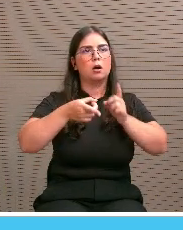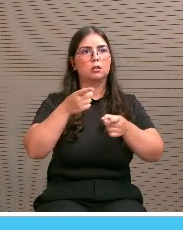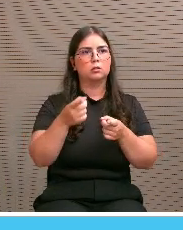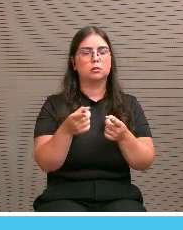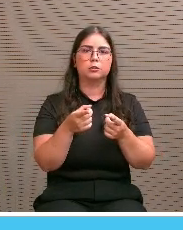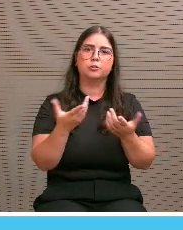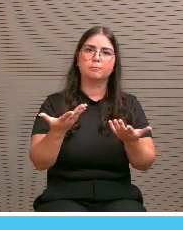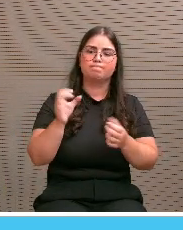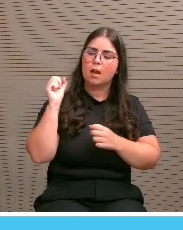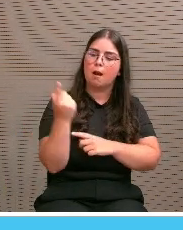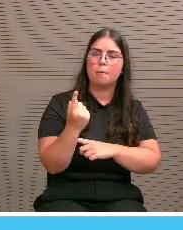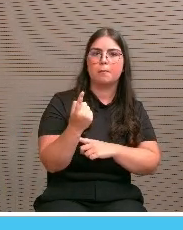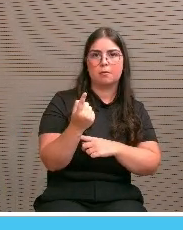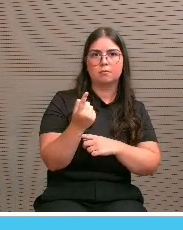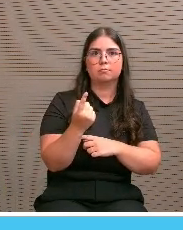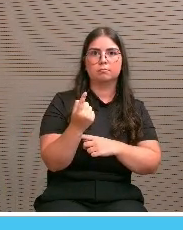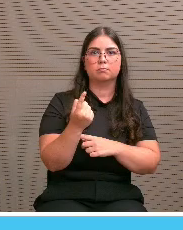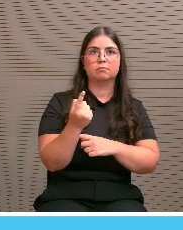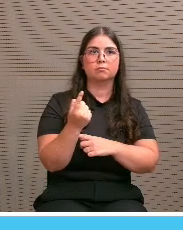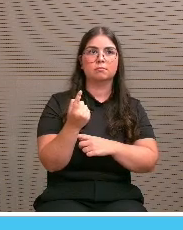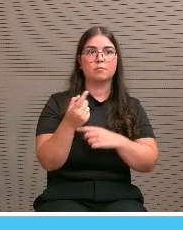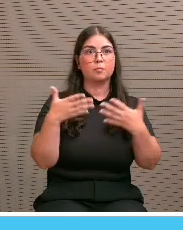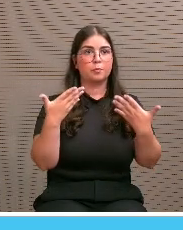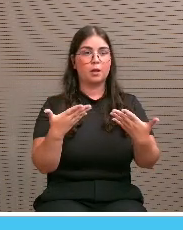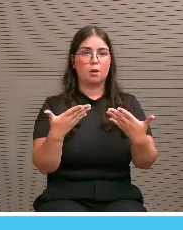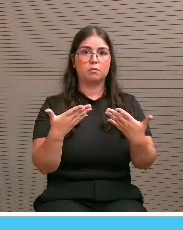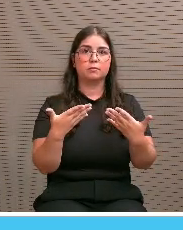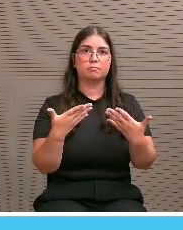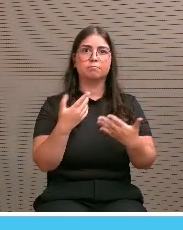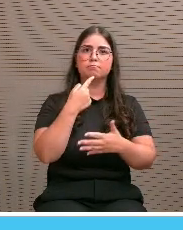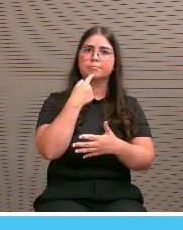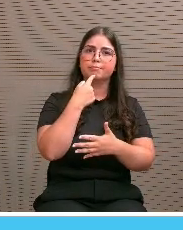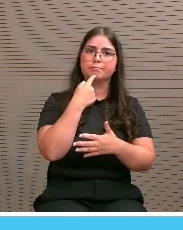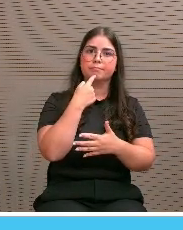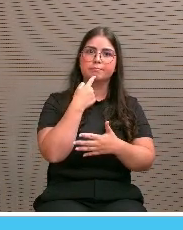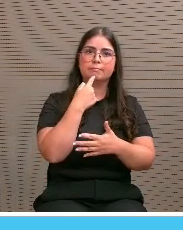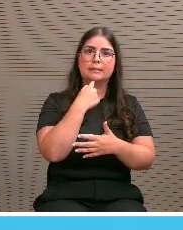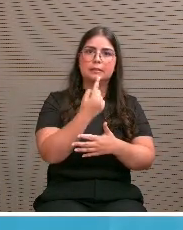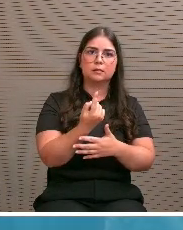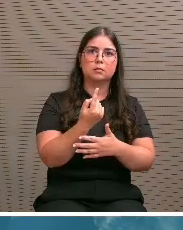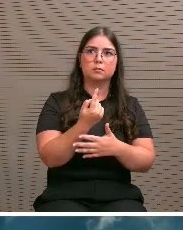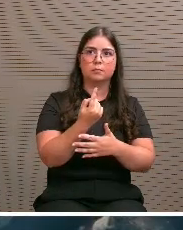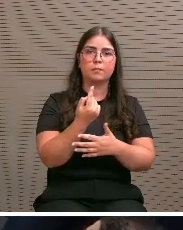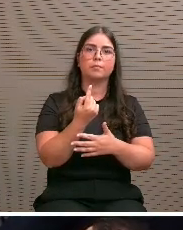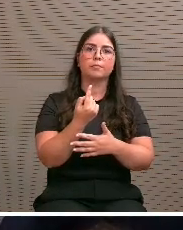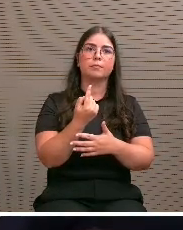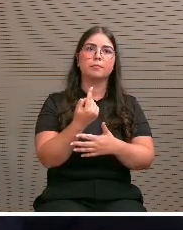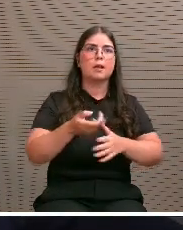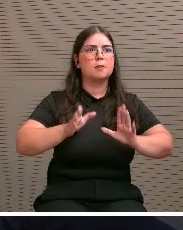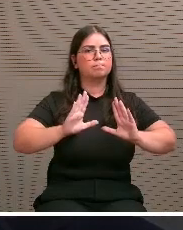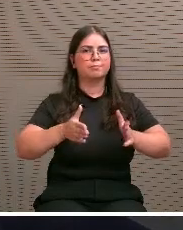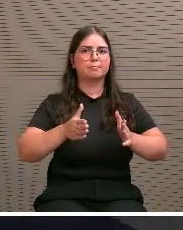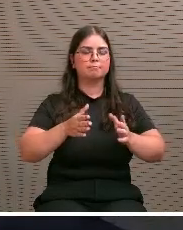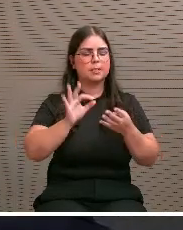way, and in what I would describe as a much more precise way. You